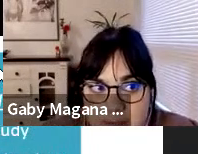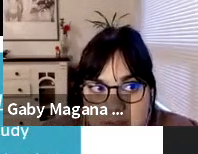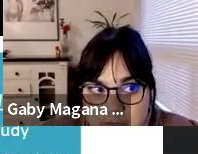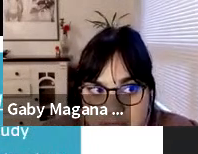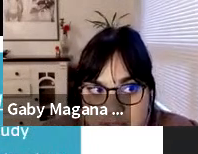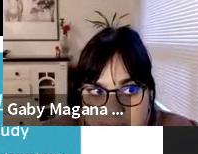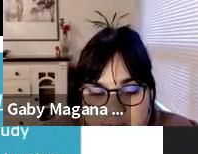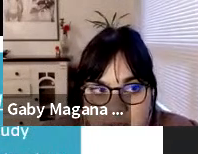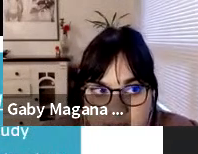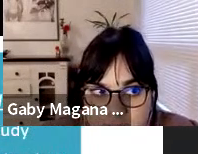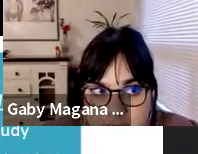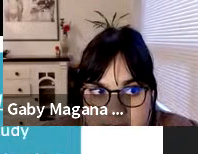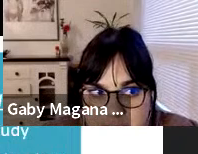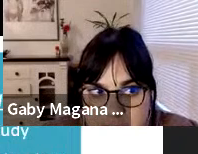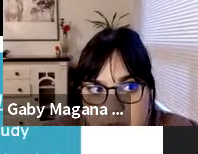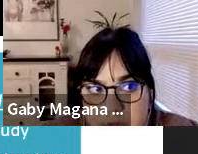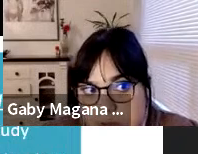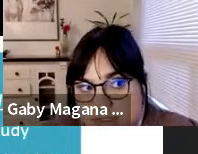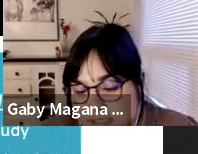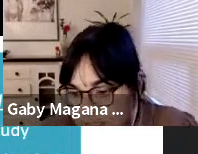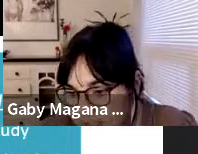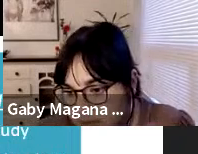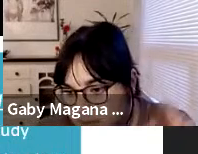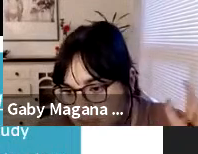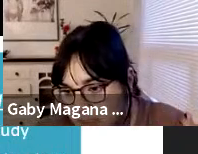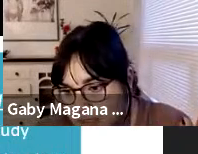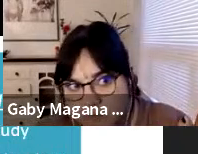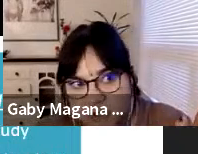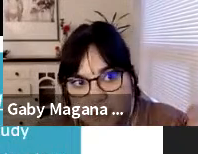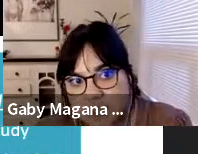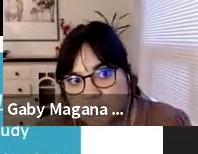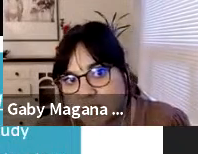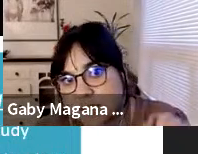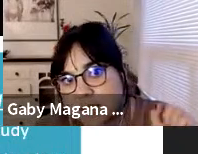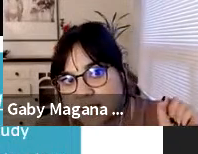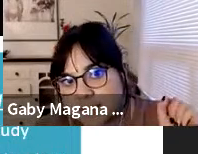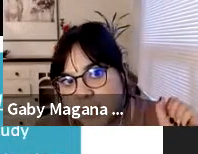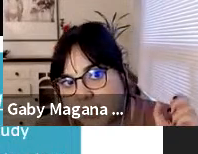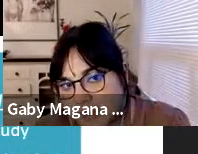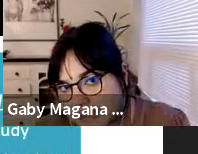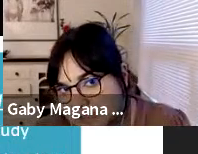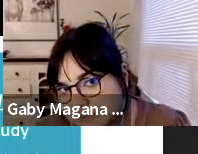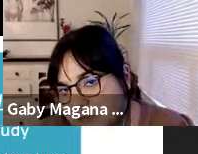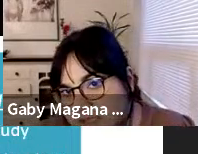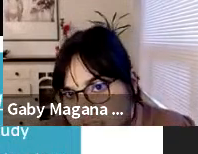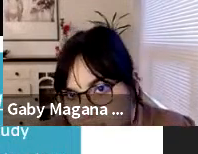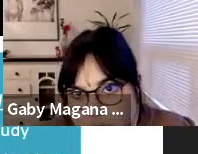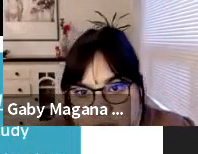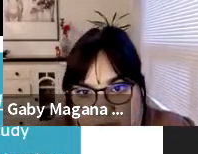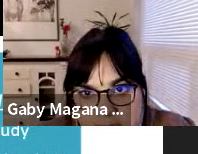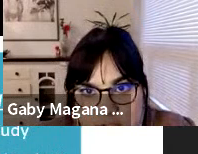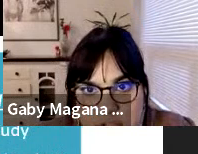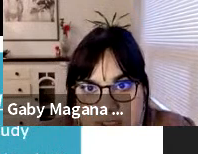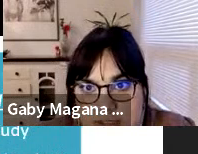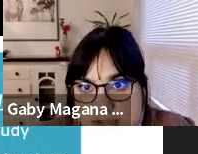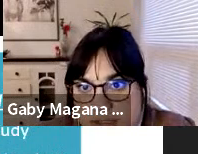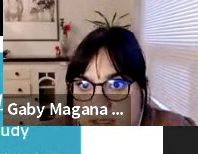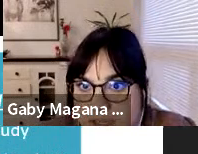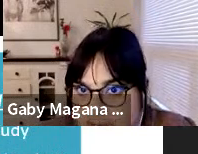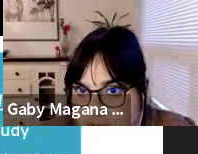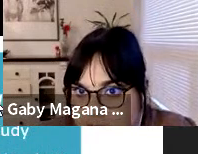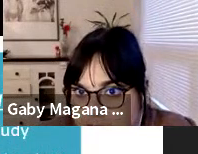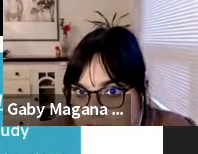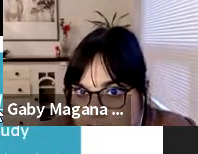here. So for each subcommittee, trees, you'll use T at the beginning of your name, RS for residential